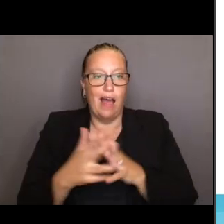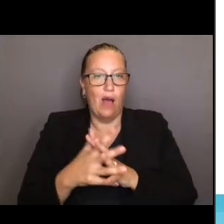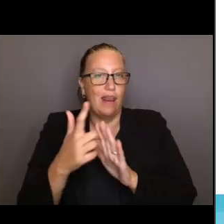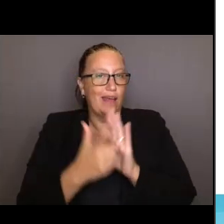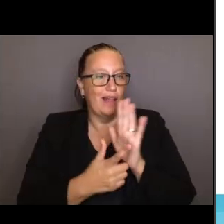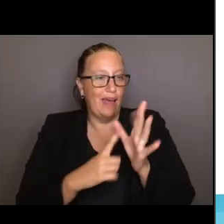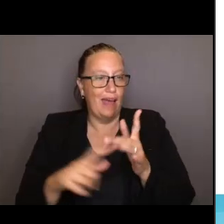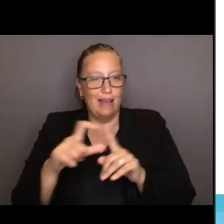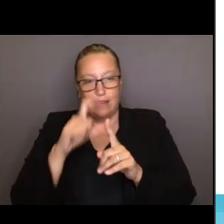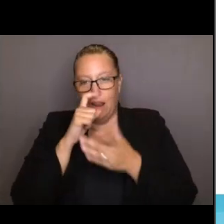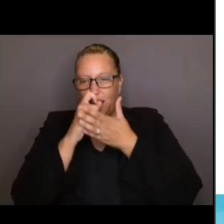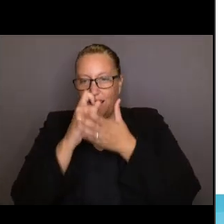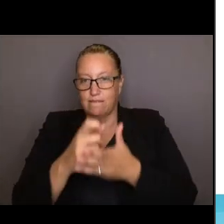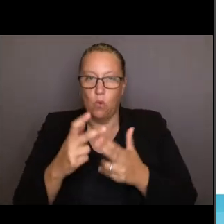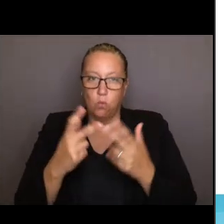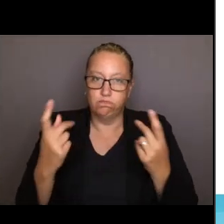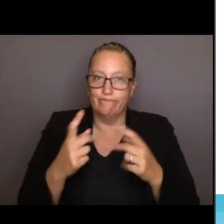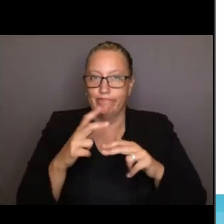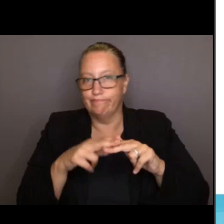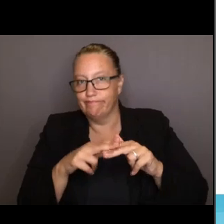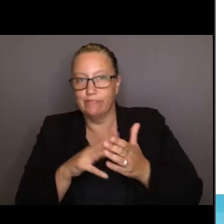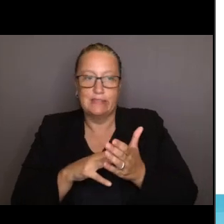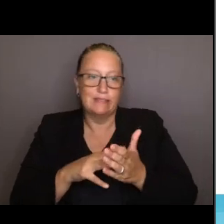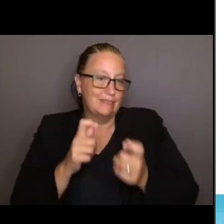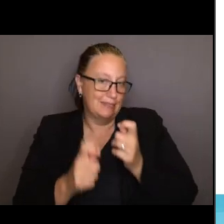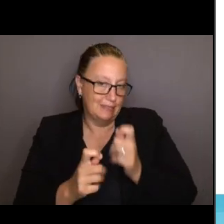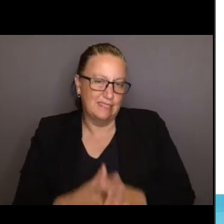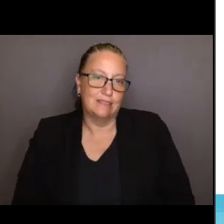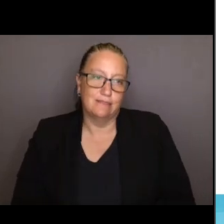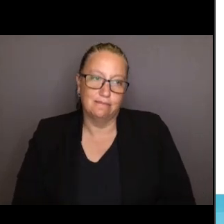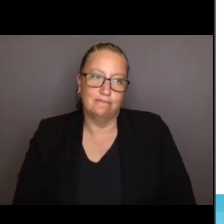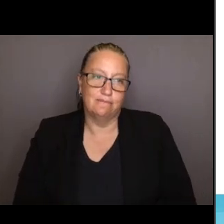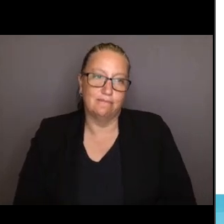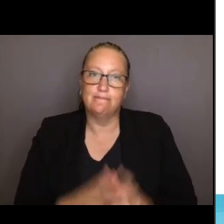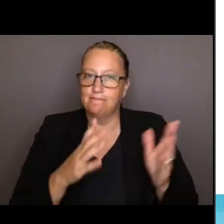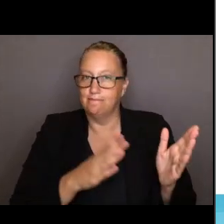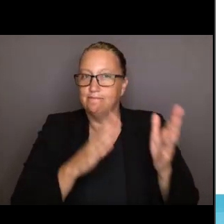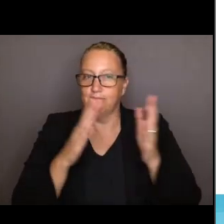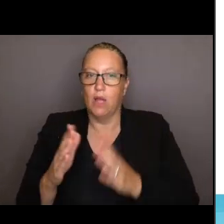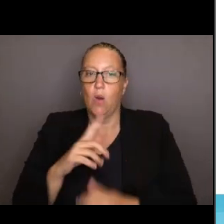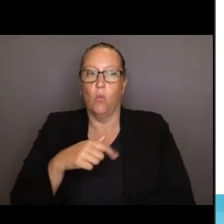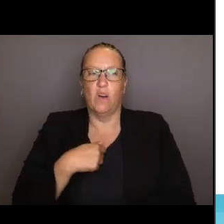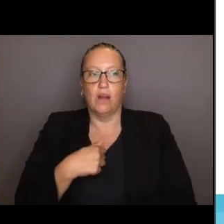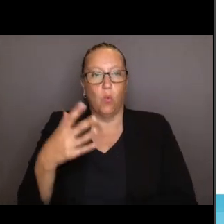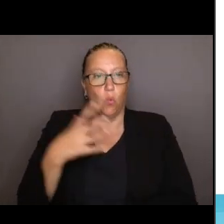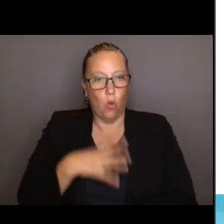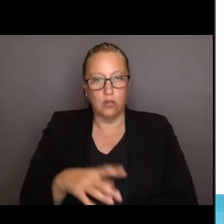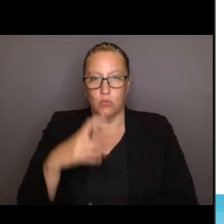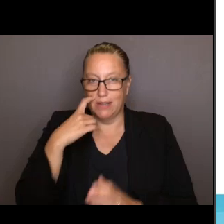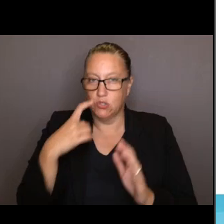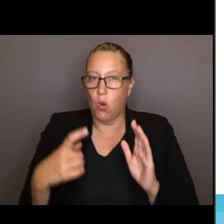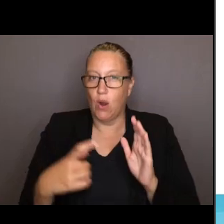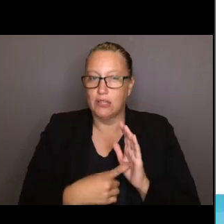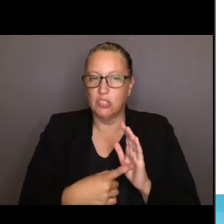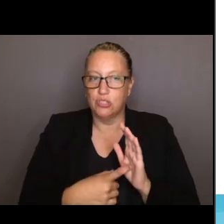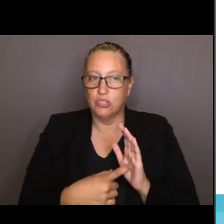testing. So if we can go on to the next slide. So we do want to acknowledge that in relation